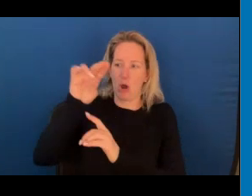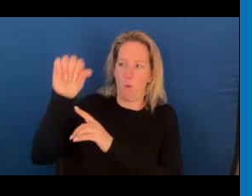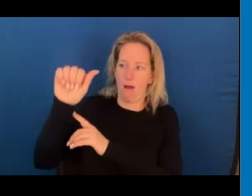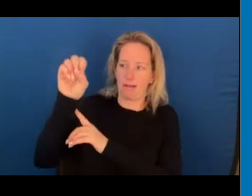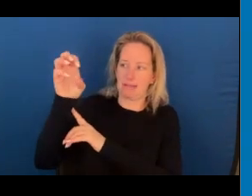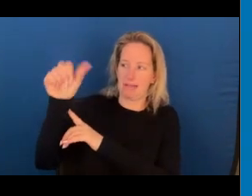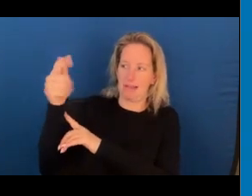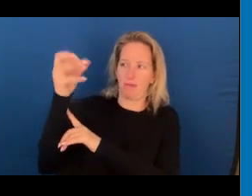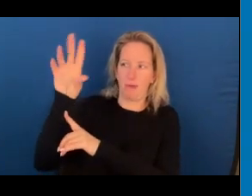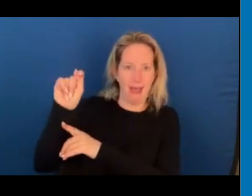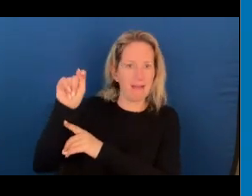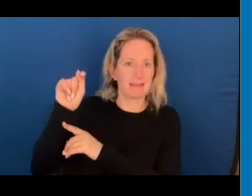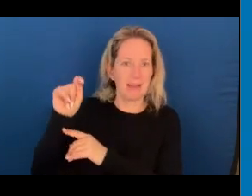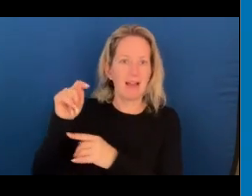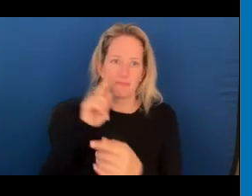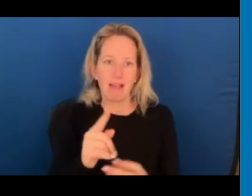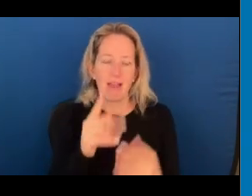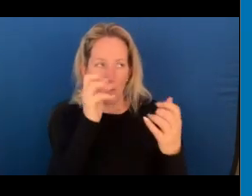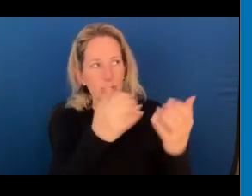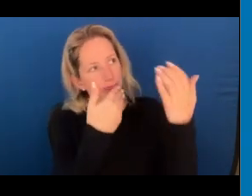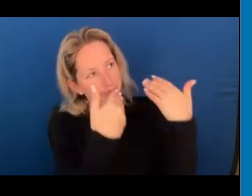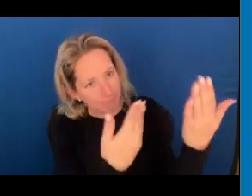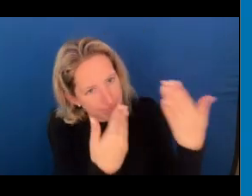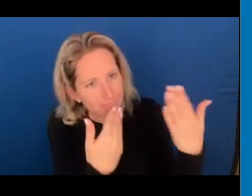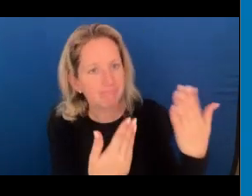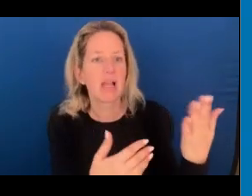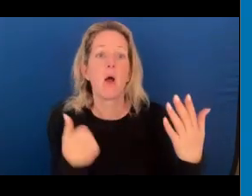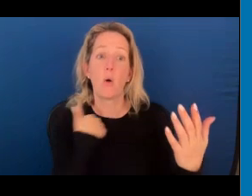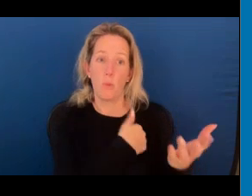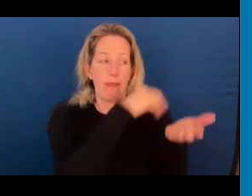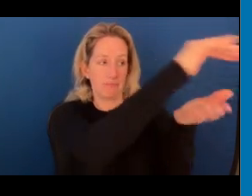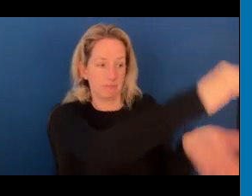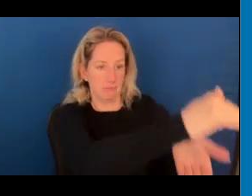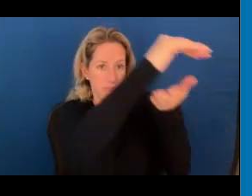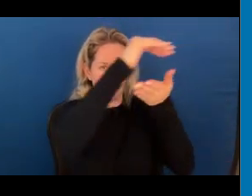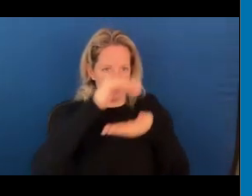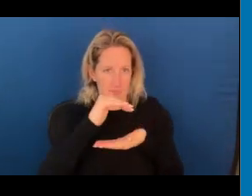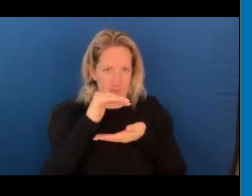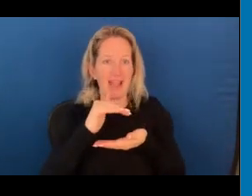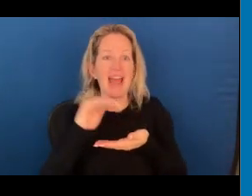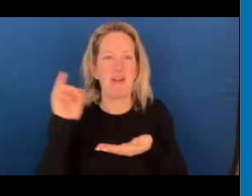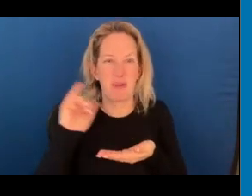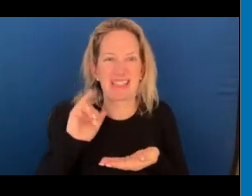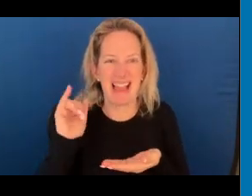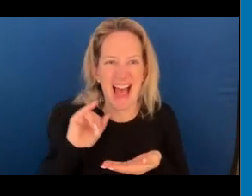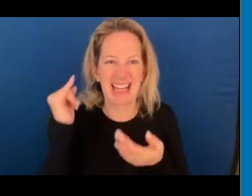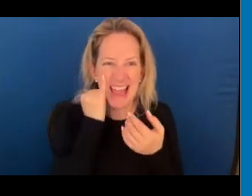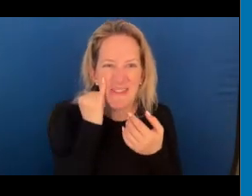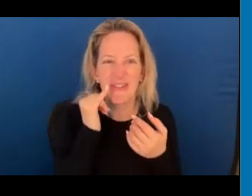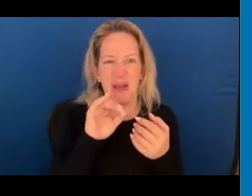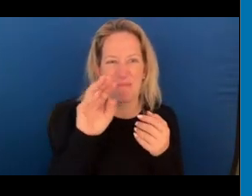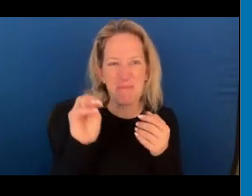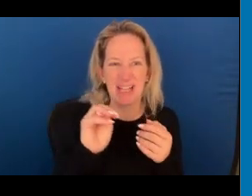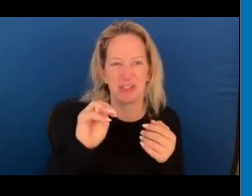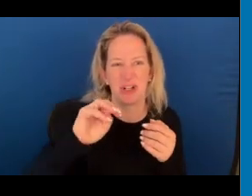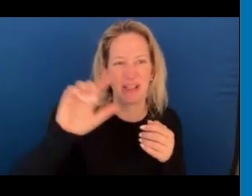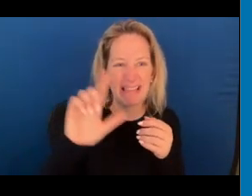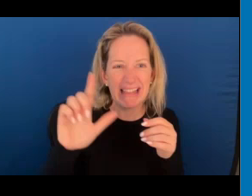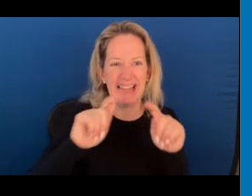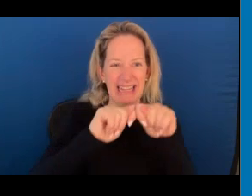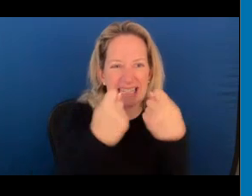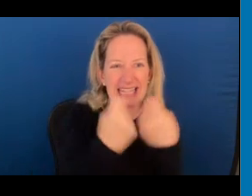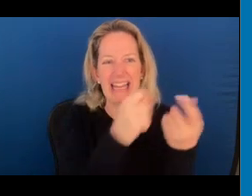really tip my hat to them because it was like, we got this playbook. It was like the major leagues giving it to like the JV high school team, but like we've took what we can